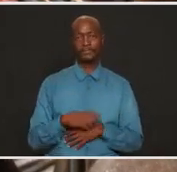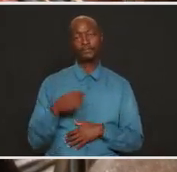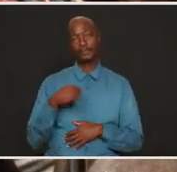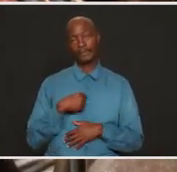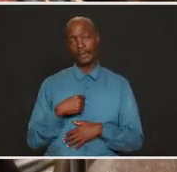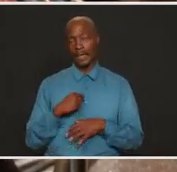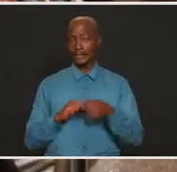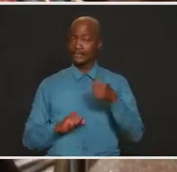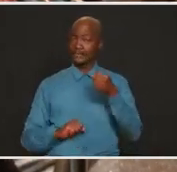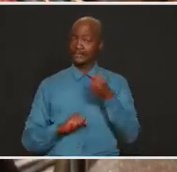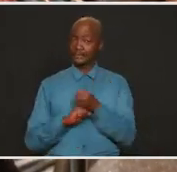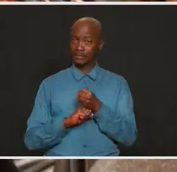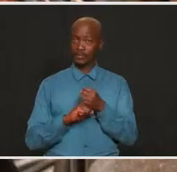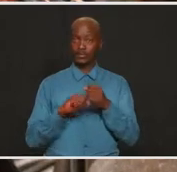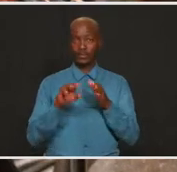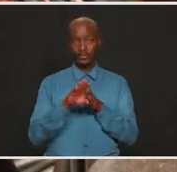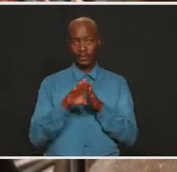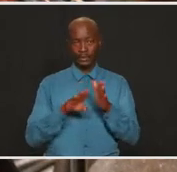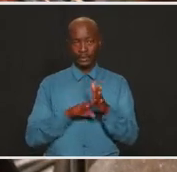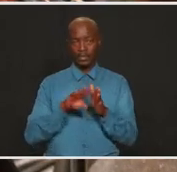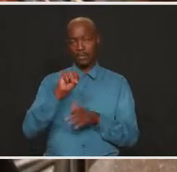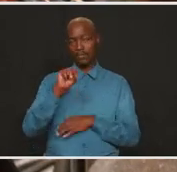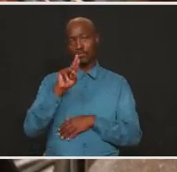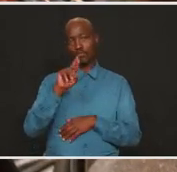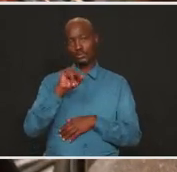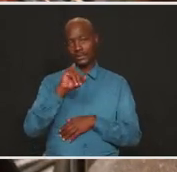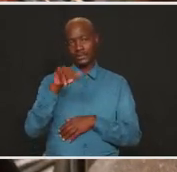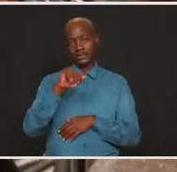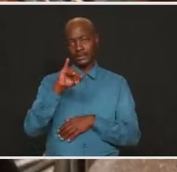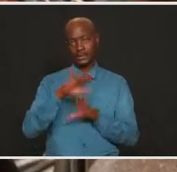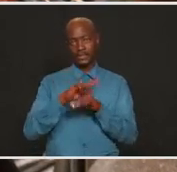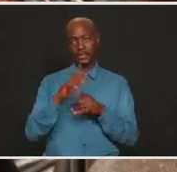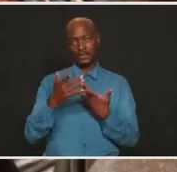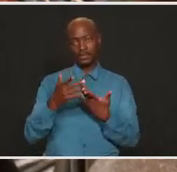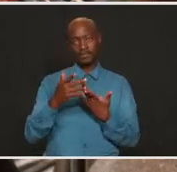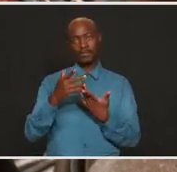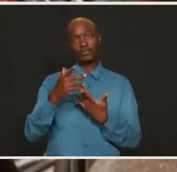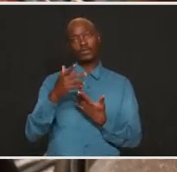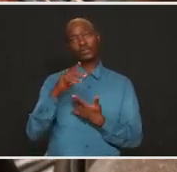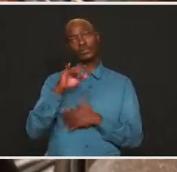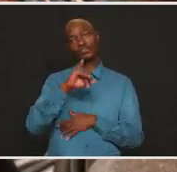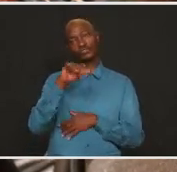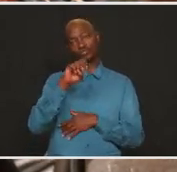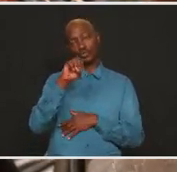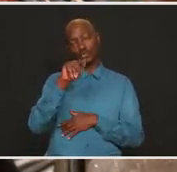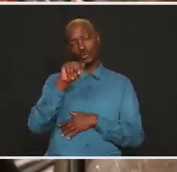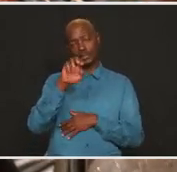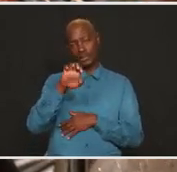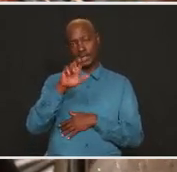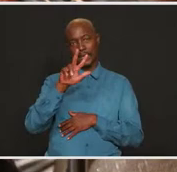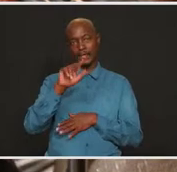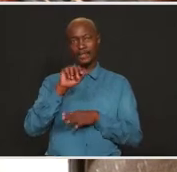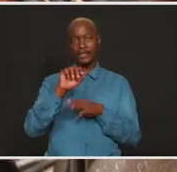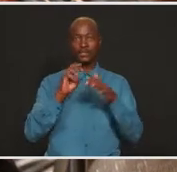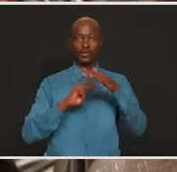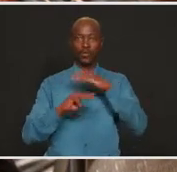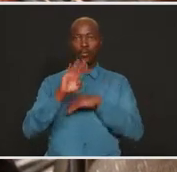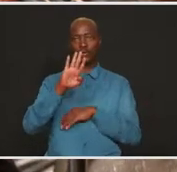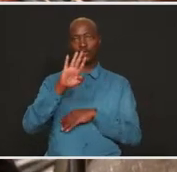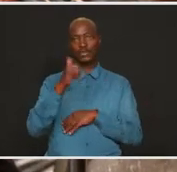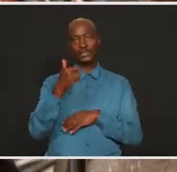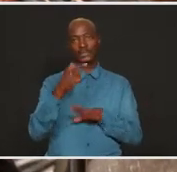this bill being music for one from such as them Zone 8 146